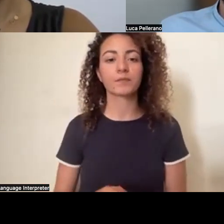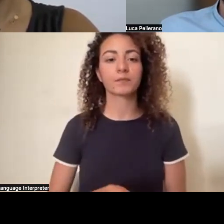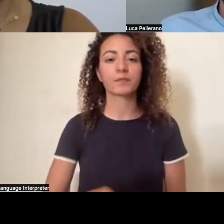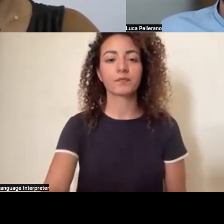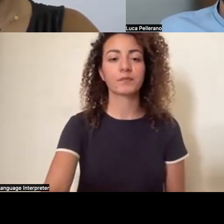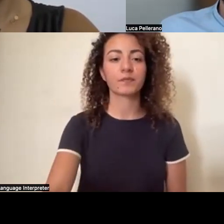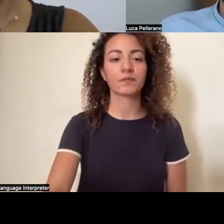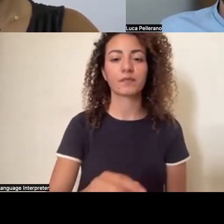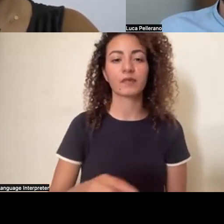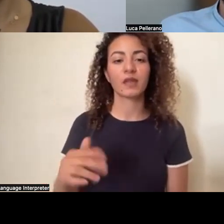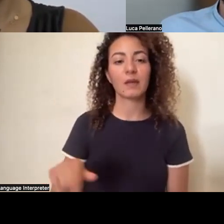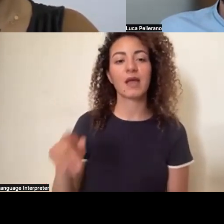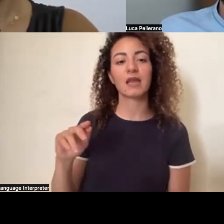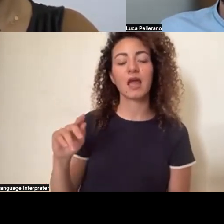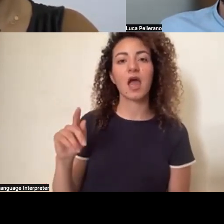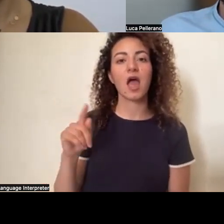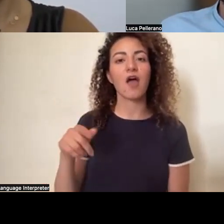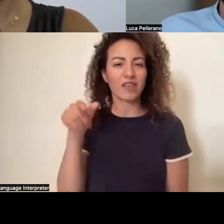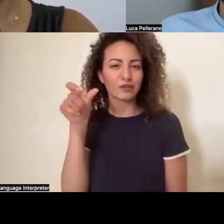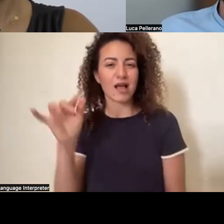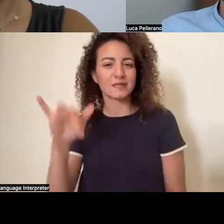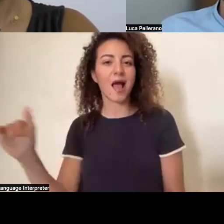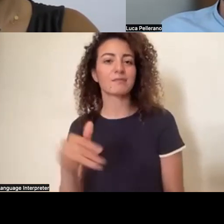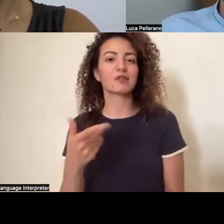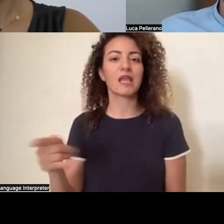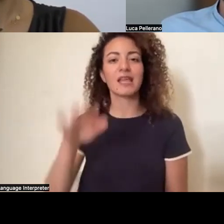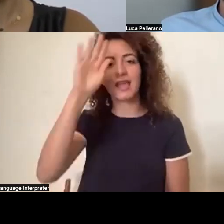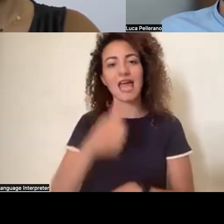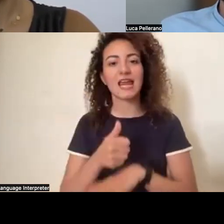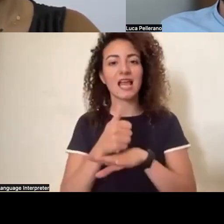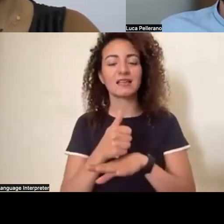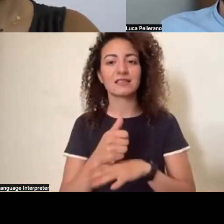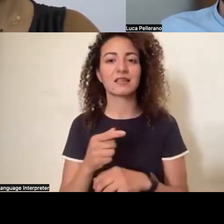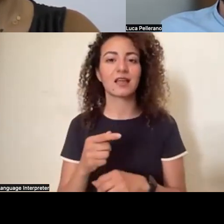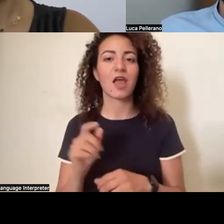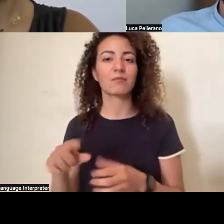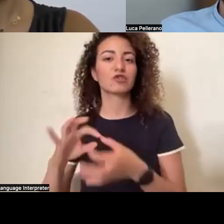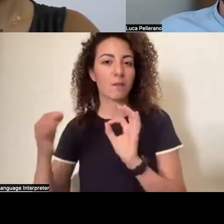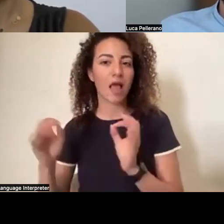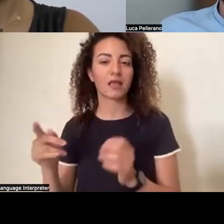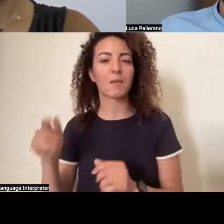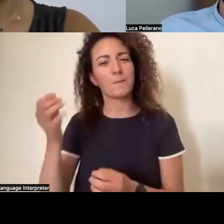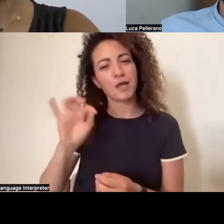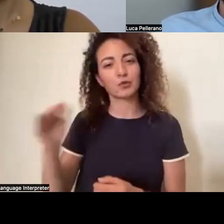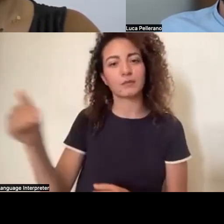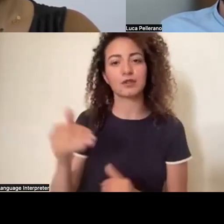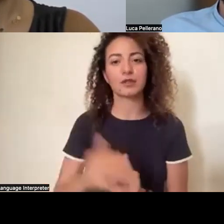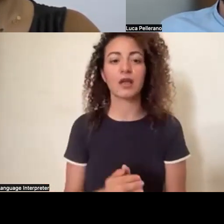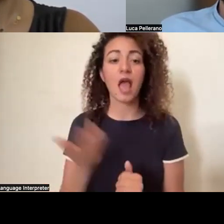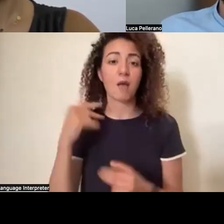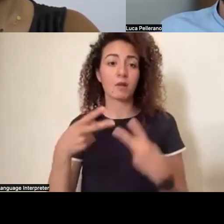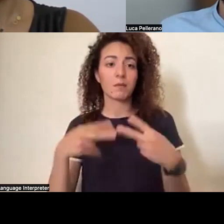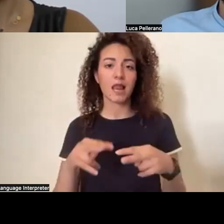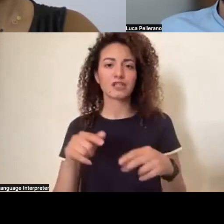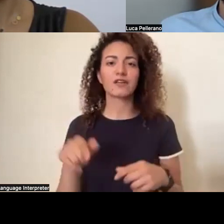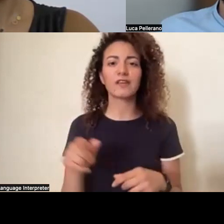School of Health Studies at Western University. We will first, just to let you know, a couple of